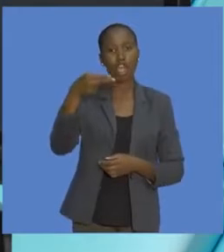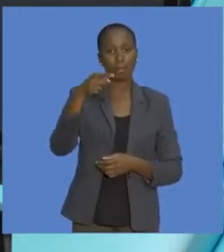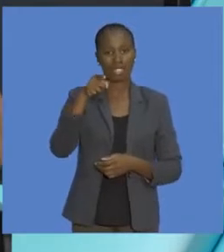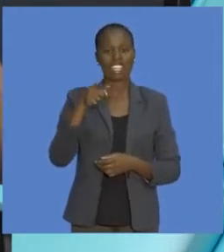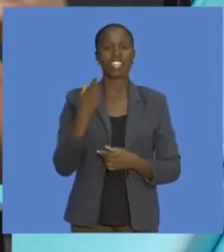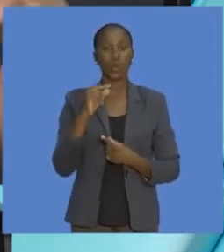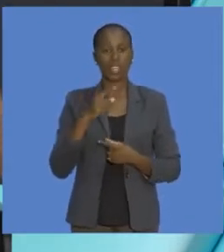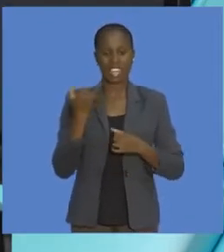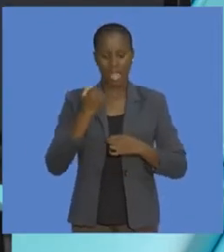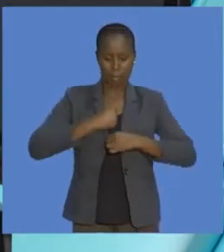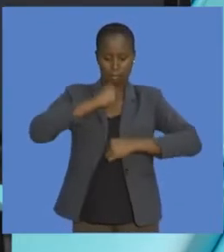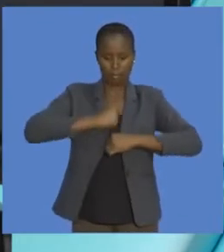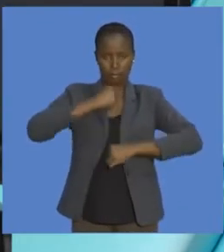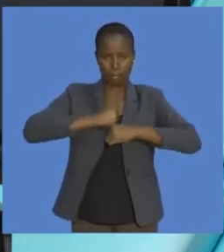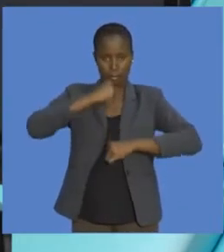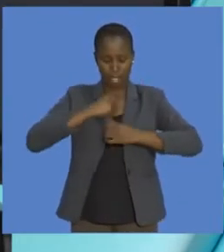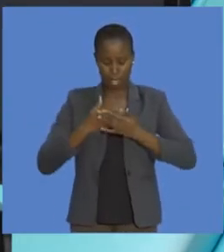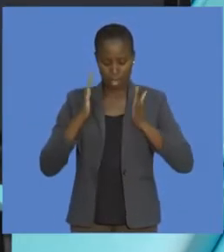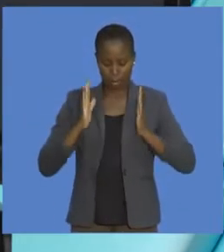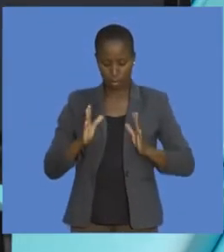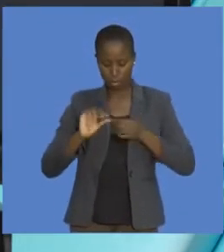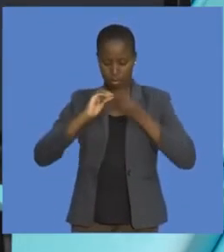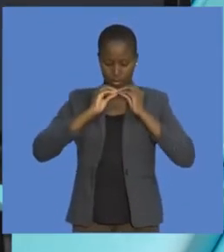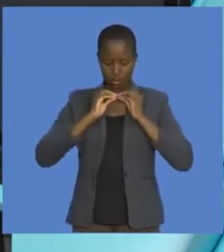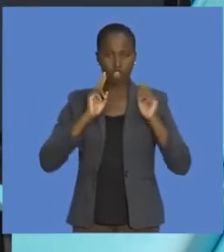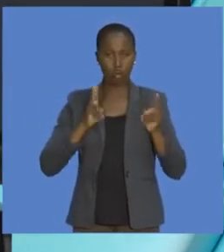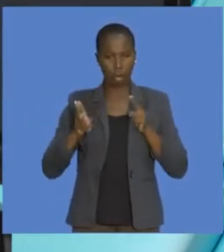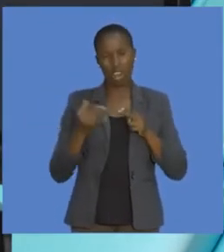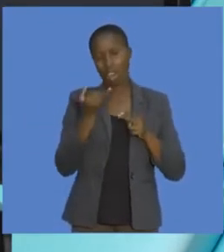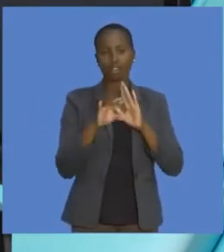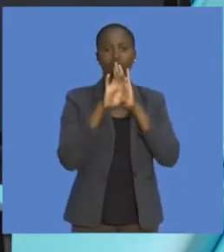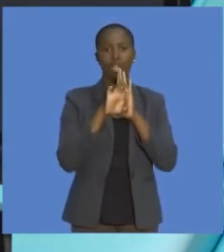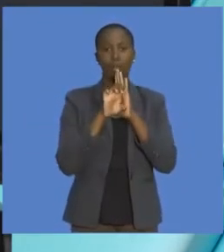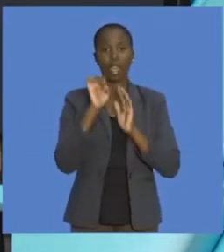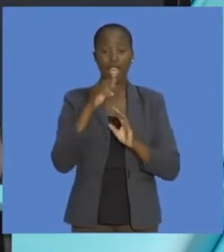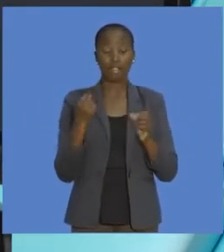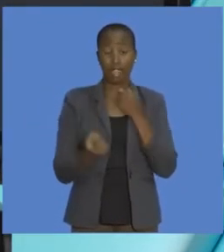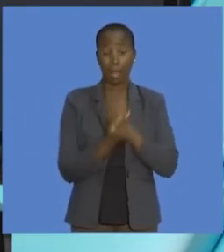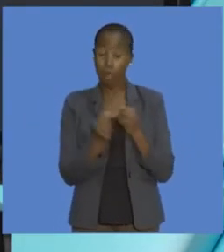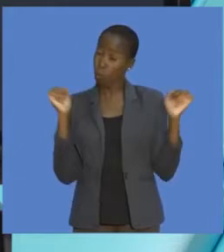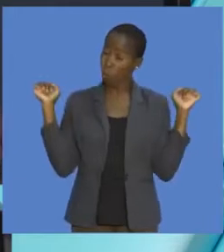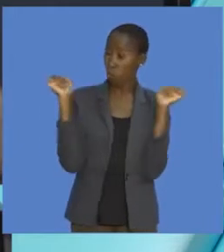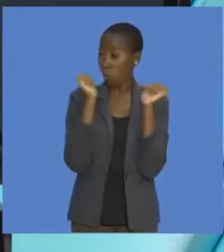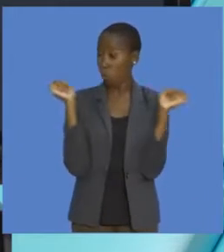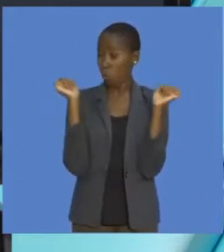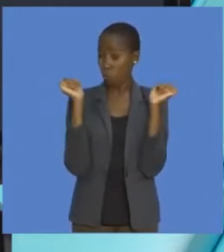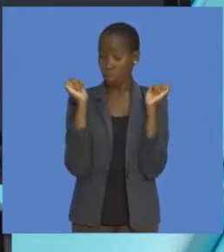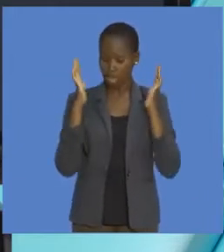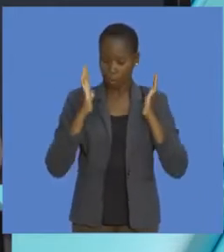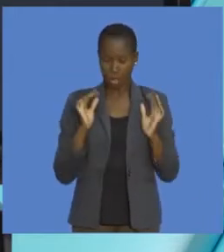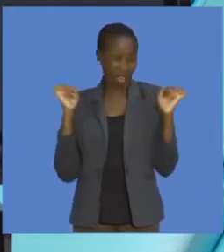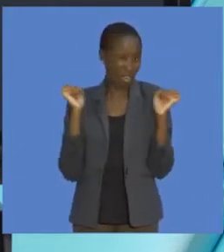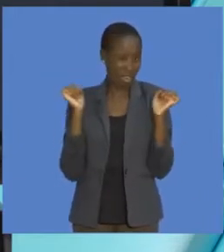body at a constant level. So if it's winter, you know that it's really cold and your body tends to lose